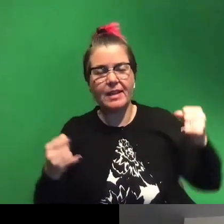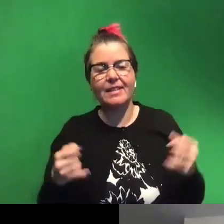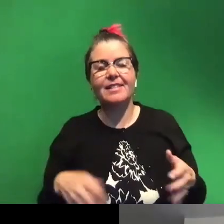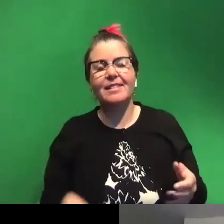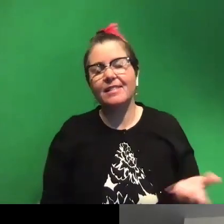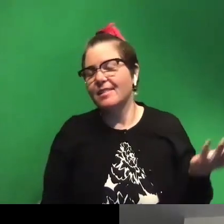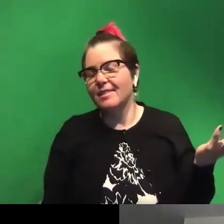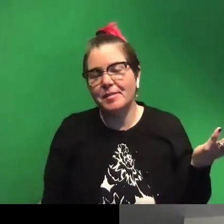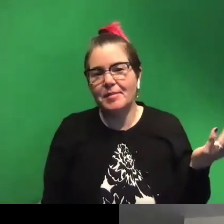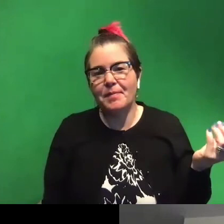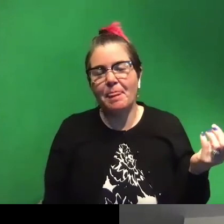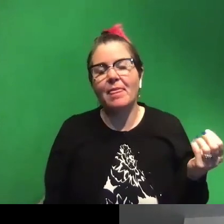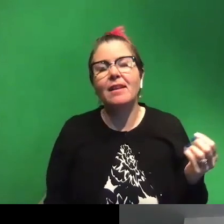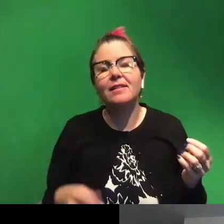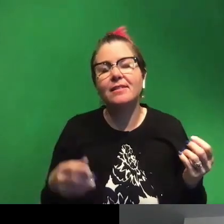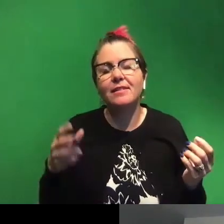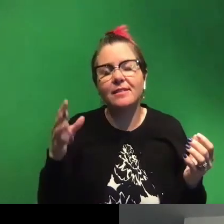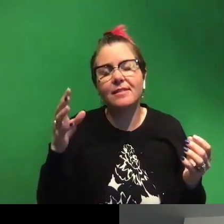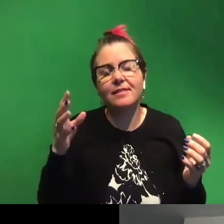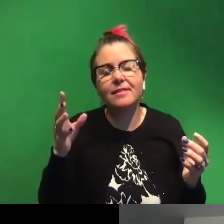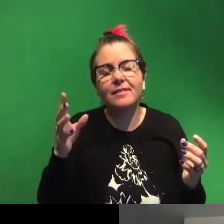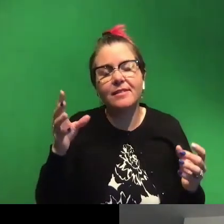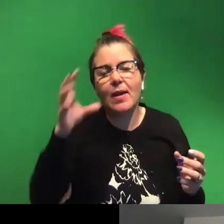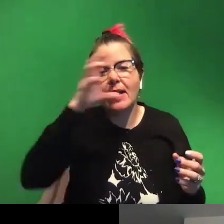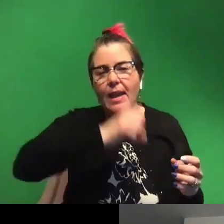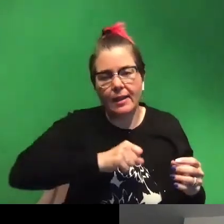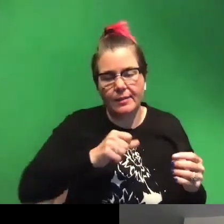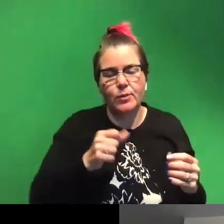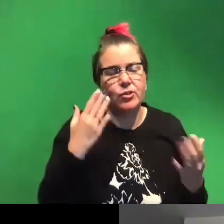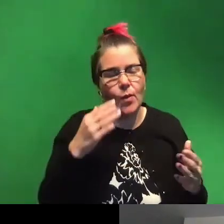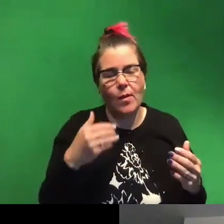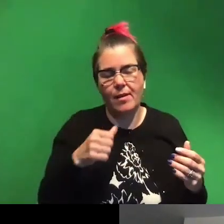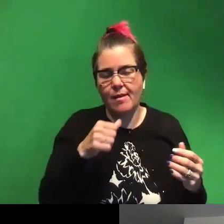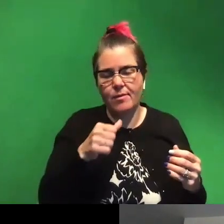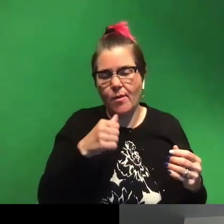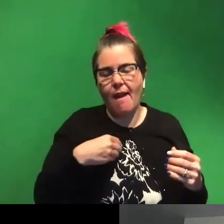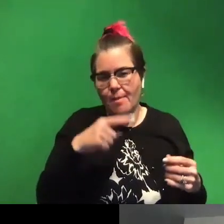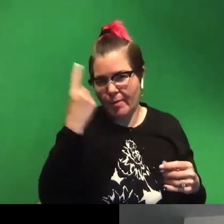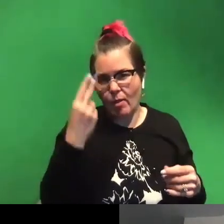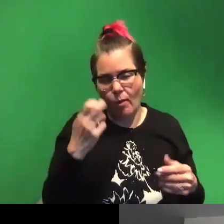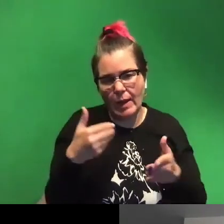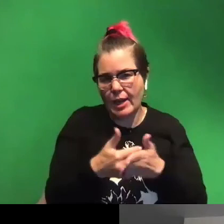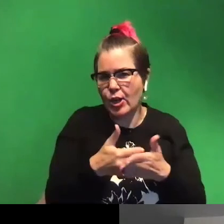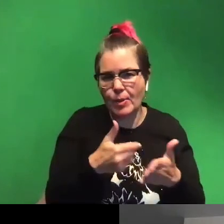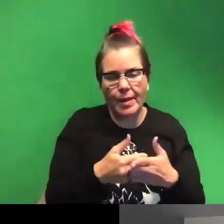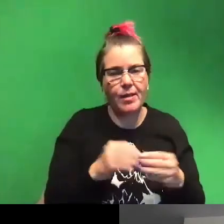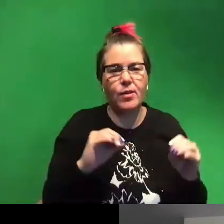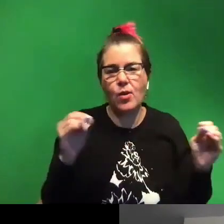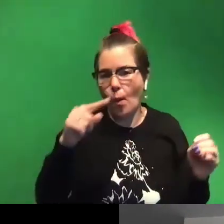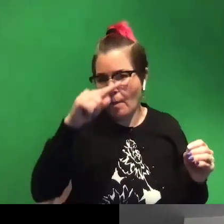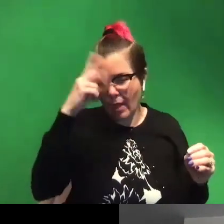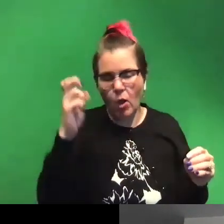is hypothetical. Like we don't have a black hole nearby. There's no black hole that's going to eat